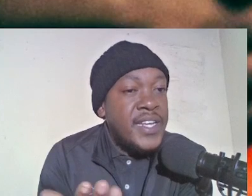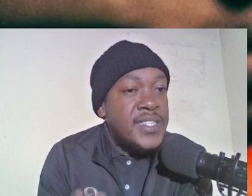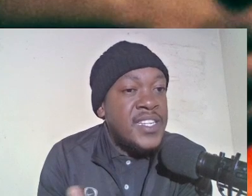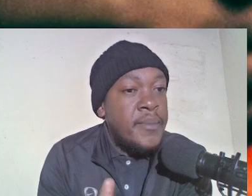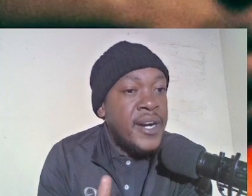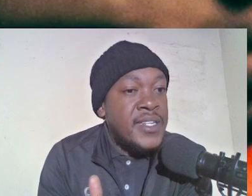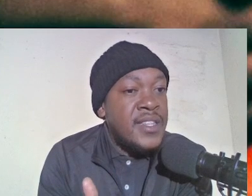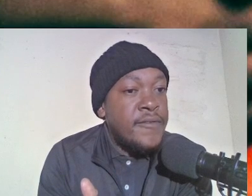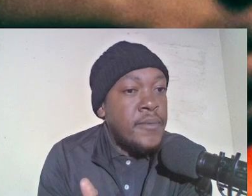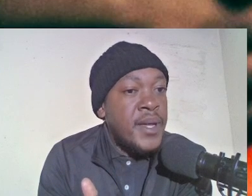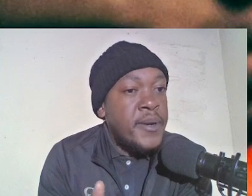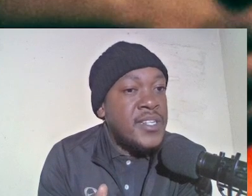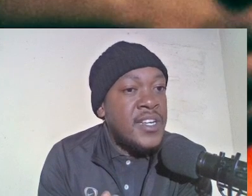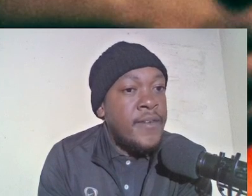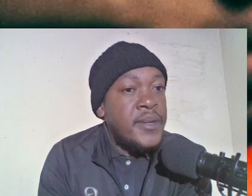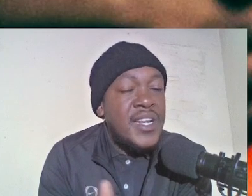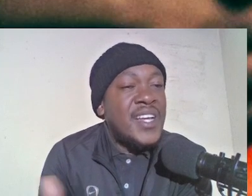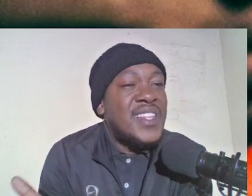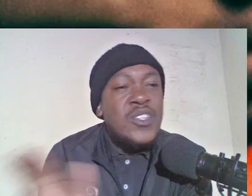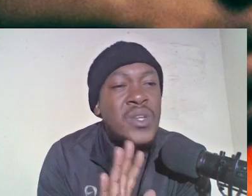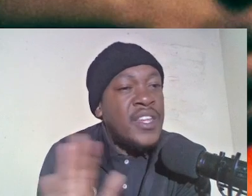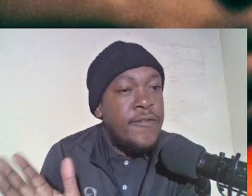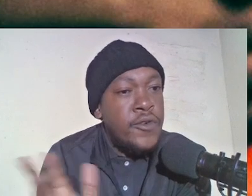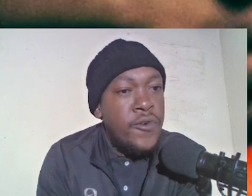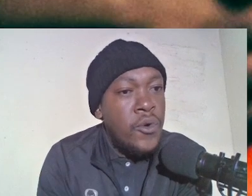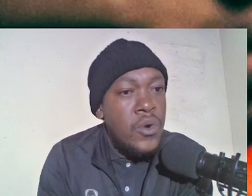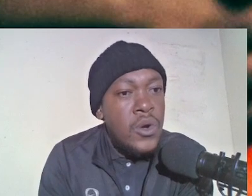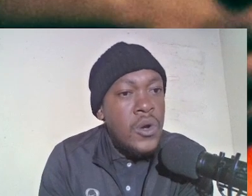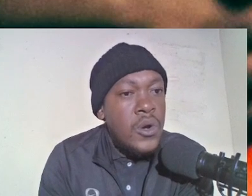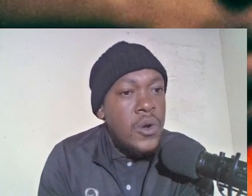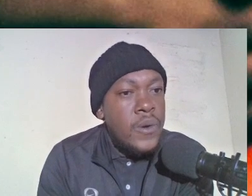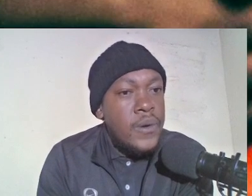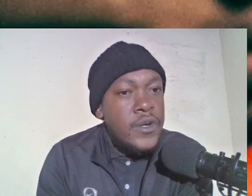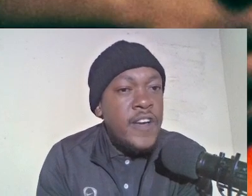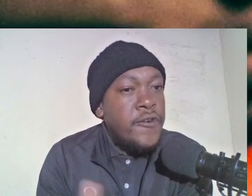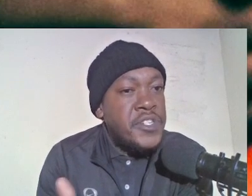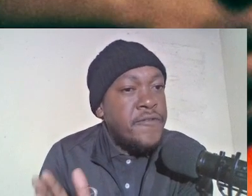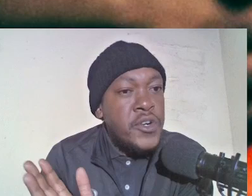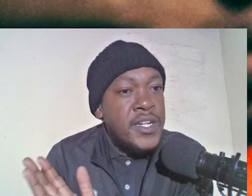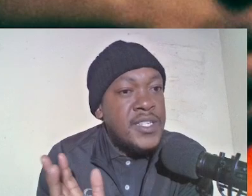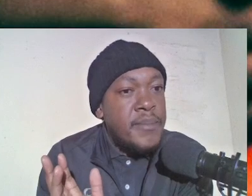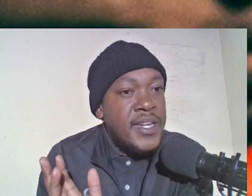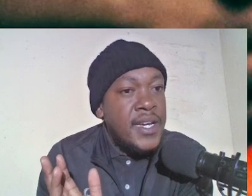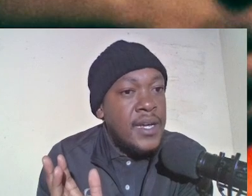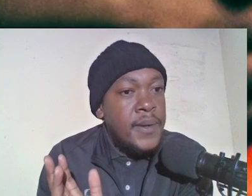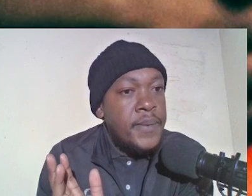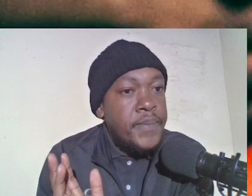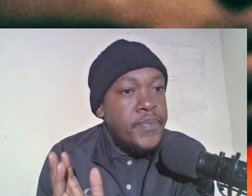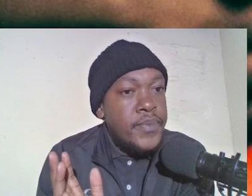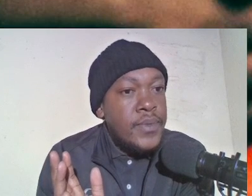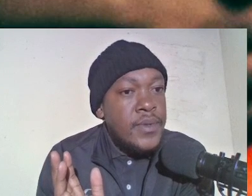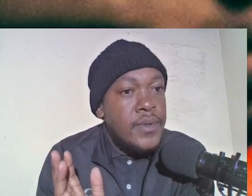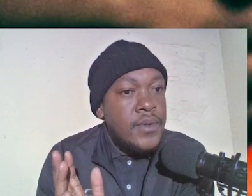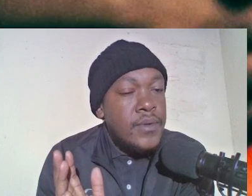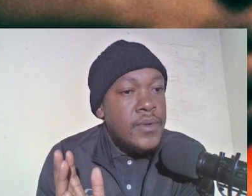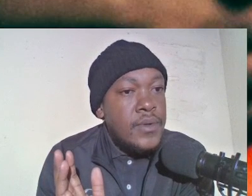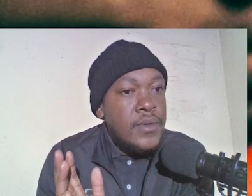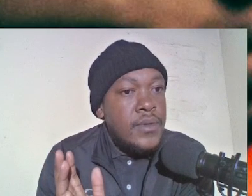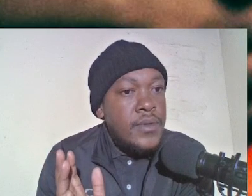Because the ANC liberated them from the apartheid government. Like, that's what they vote for. They're voting for Nelson Mandela.